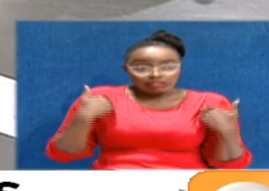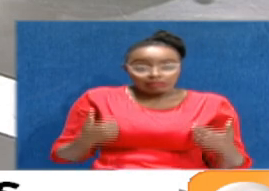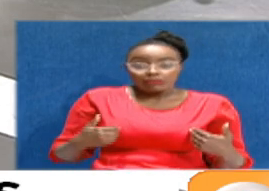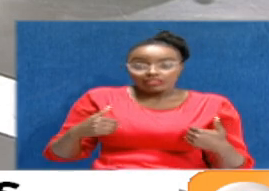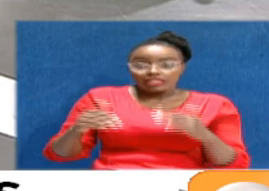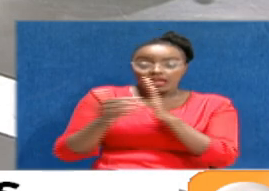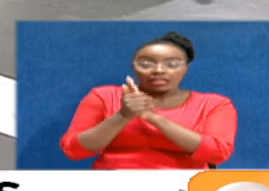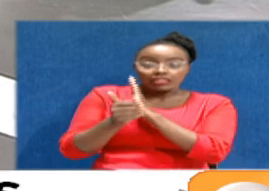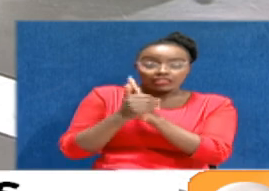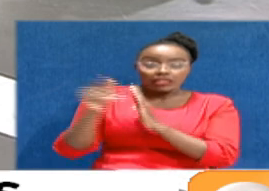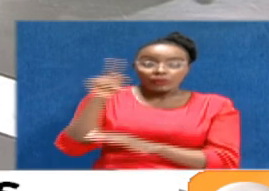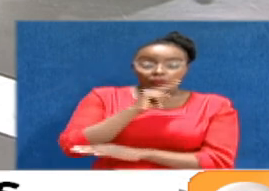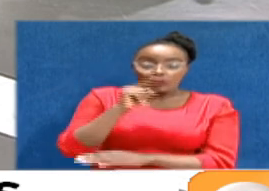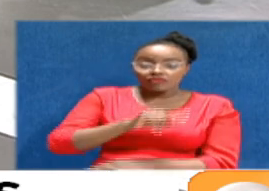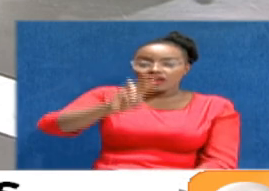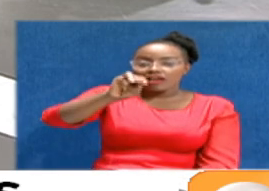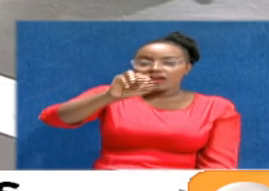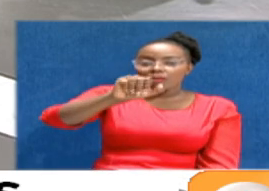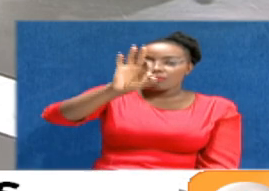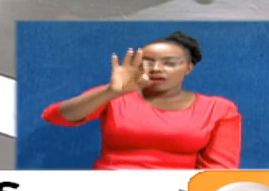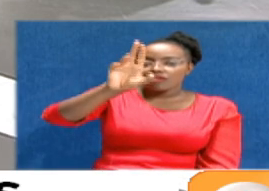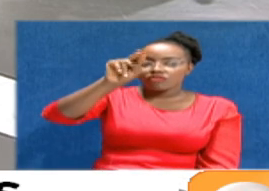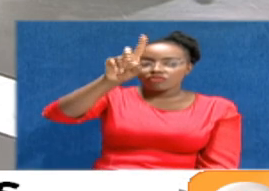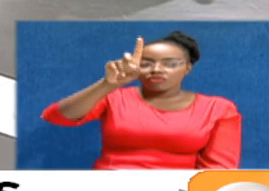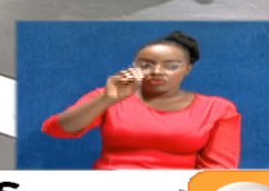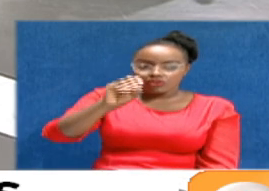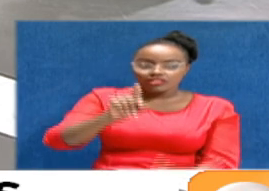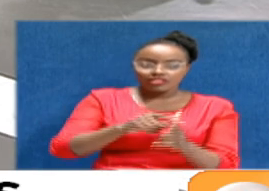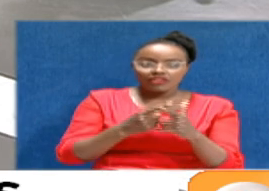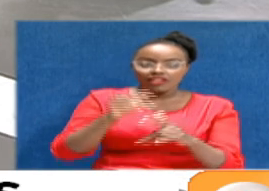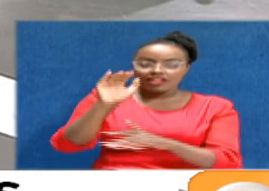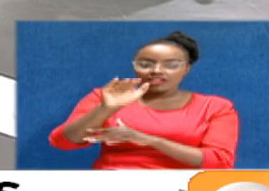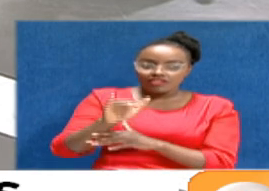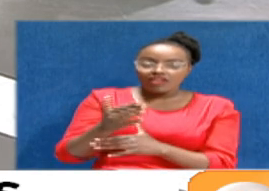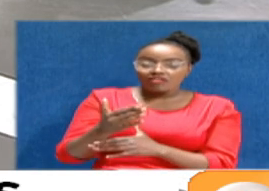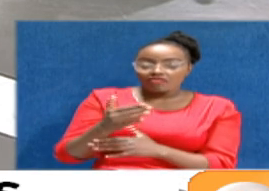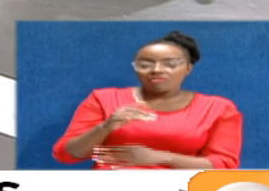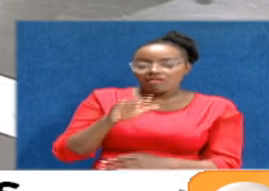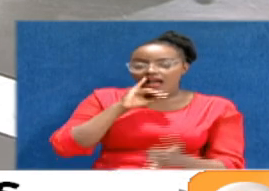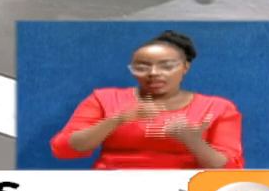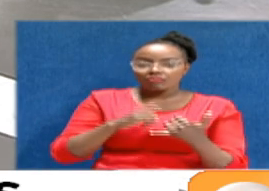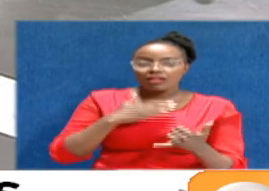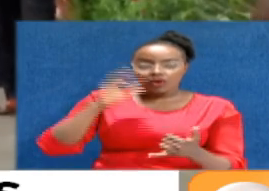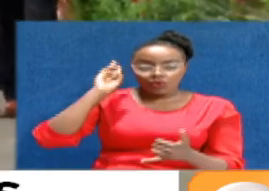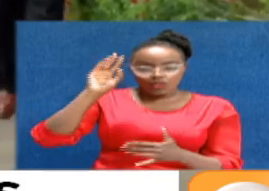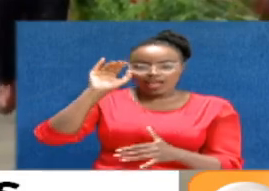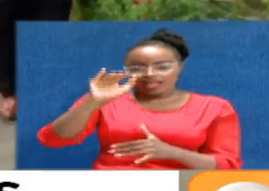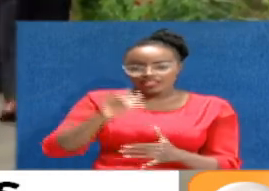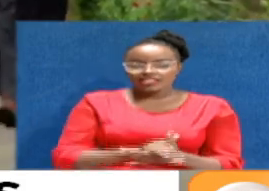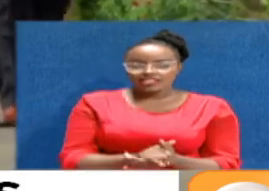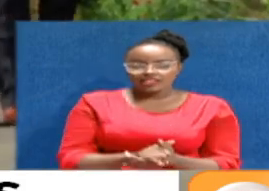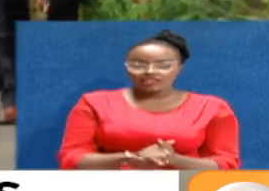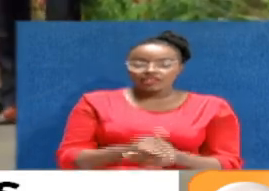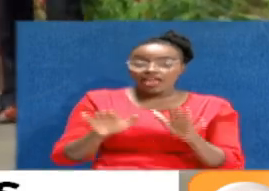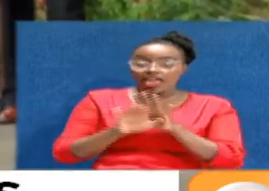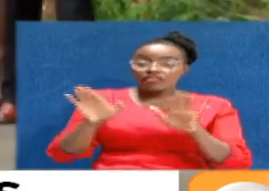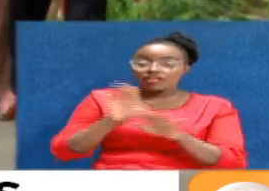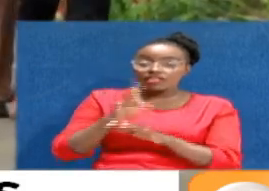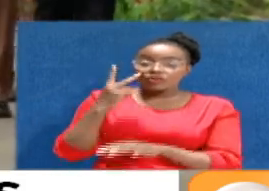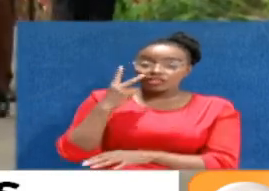I'm that proficient. Start with that mafundo. Pilika, pilika. Nitamuliza bwana Matole. Look, everything we